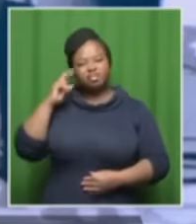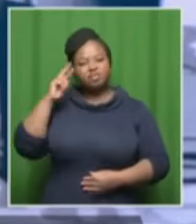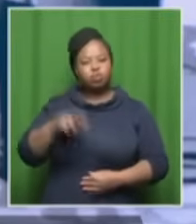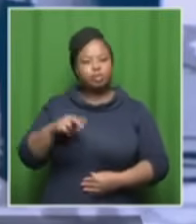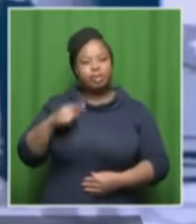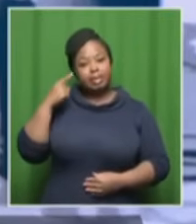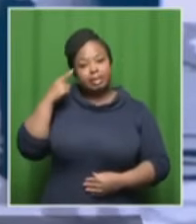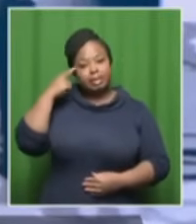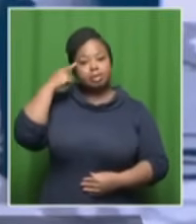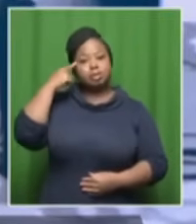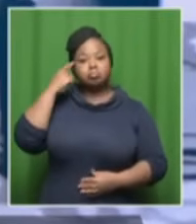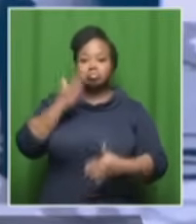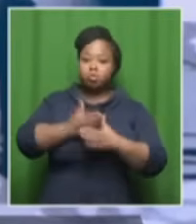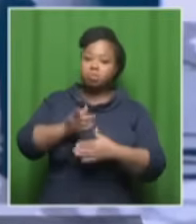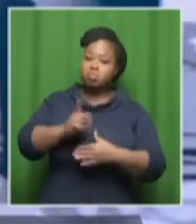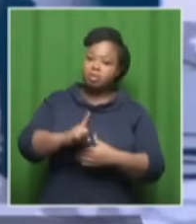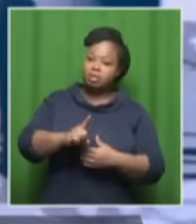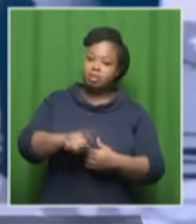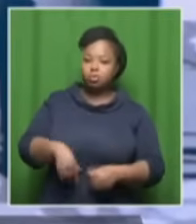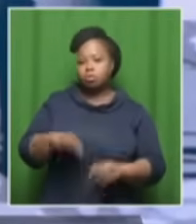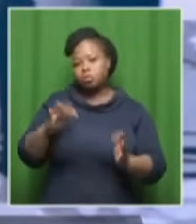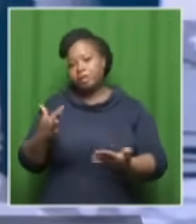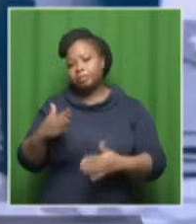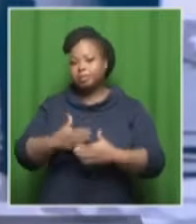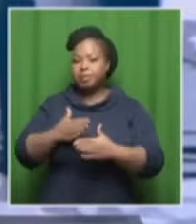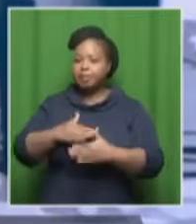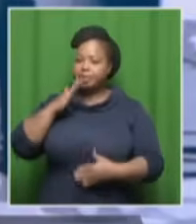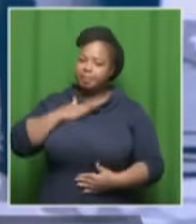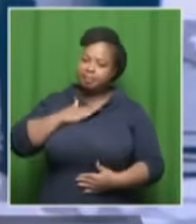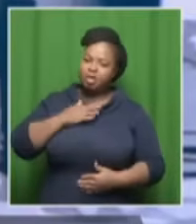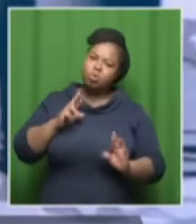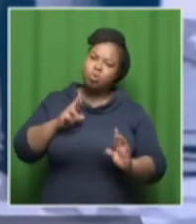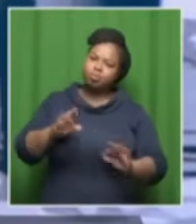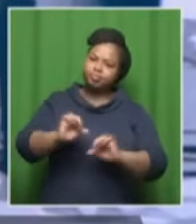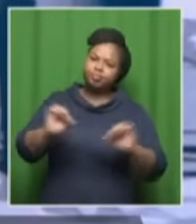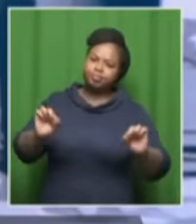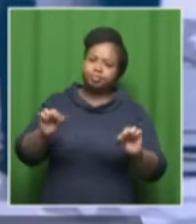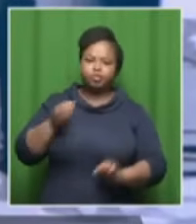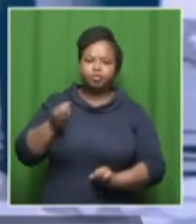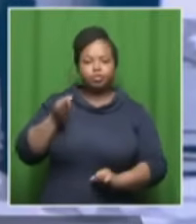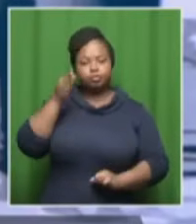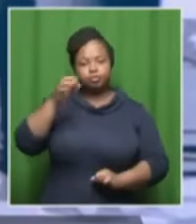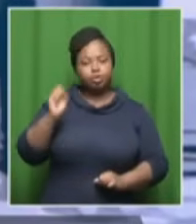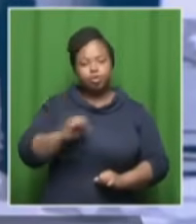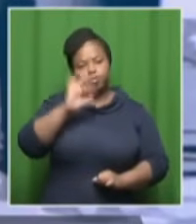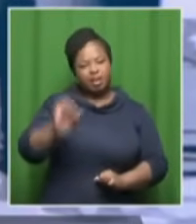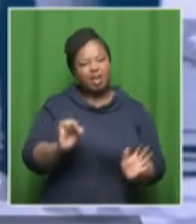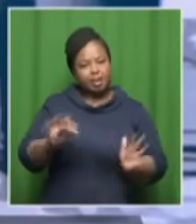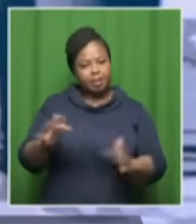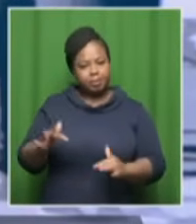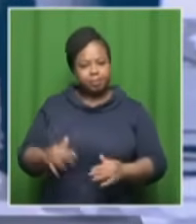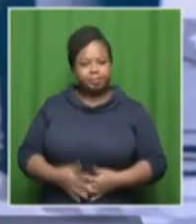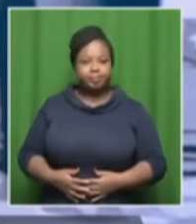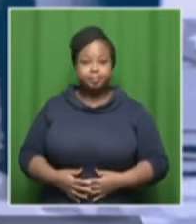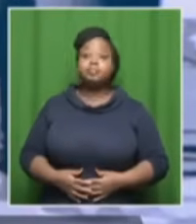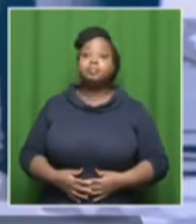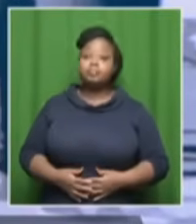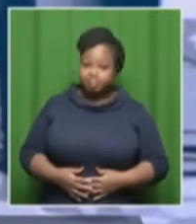what is working and what is not working, what their hopes are for the future of South Africa and beyond.